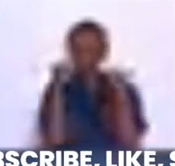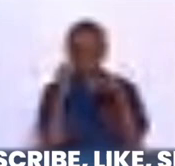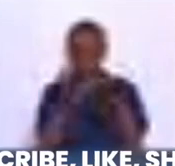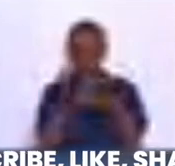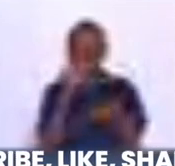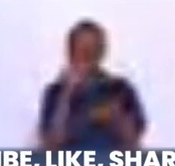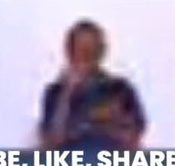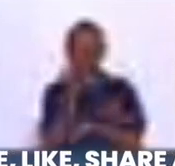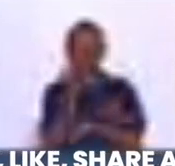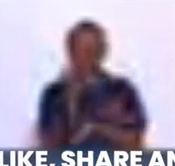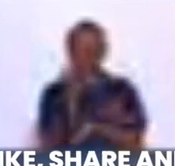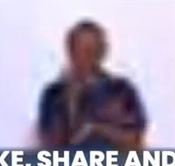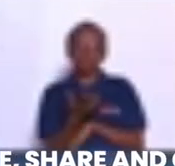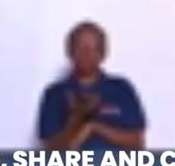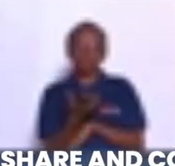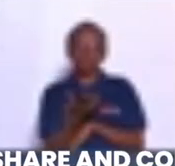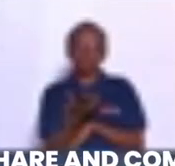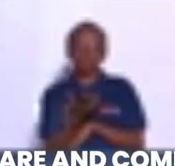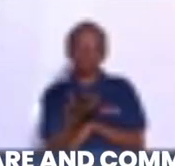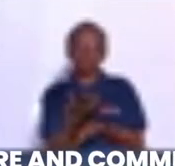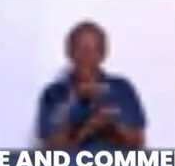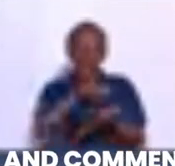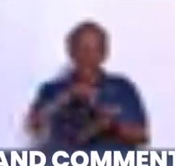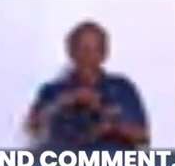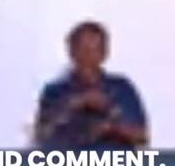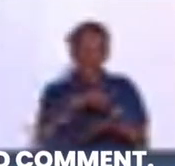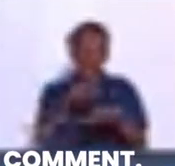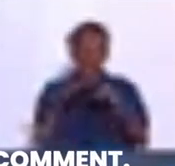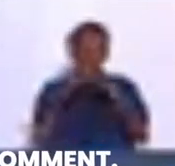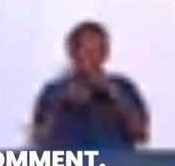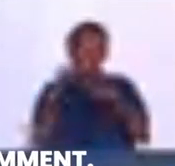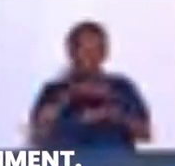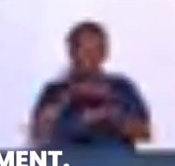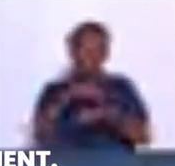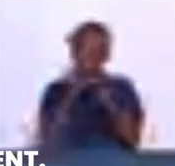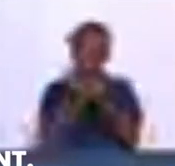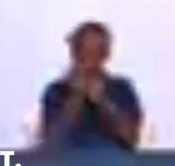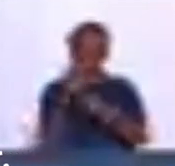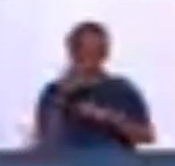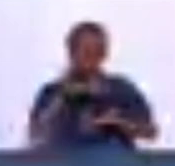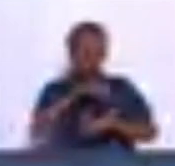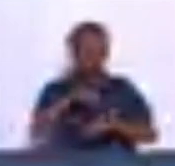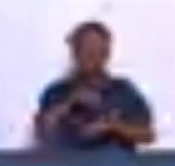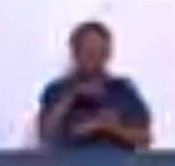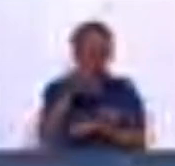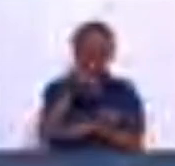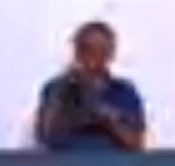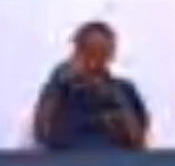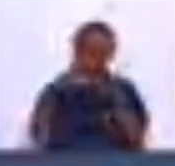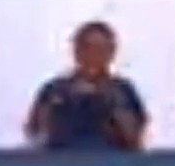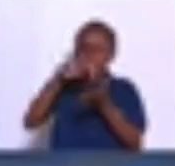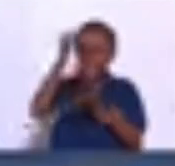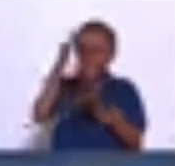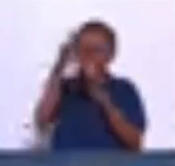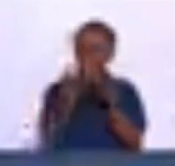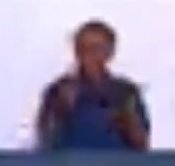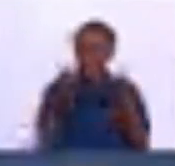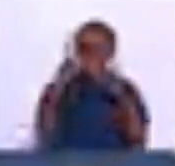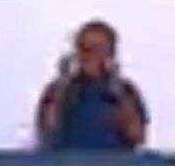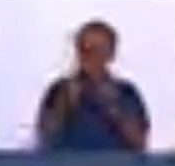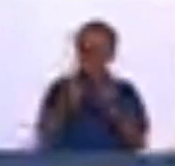you 24 hours, 6 hours, 12 hours, have you got something new in your